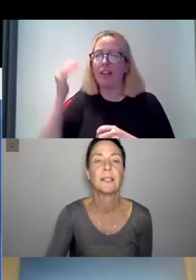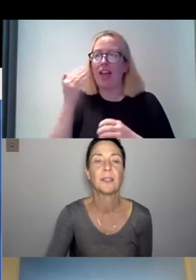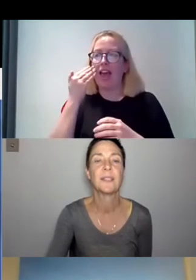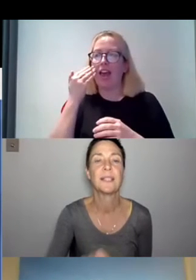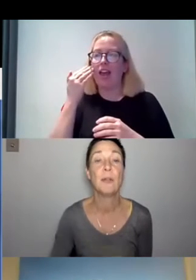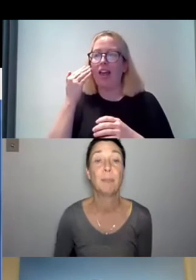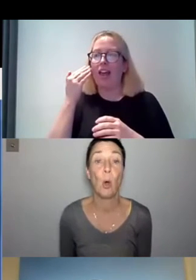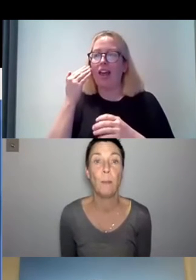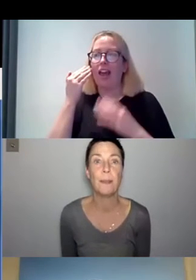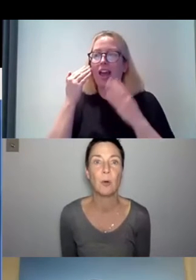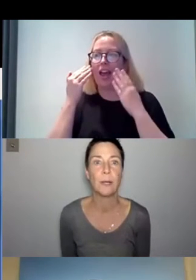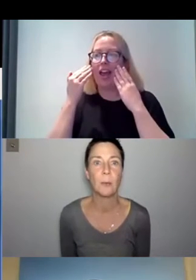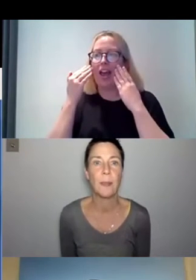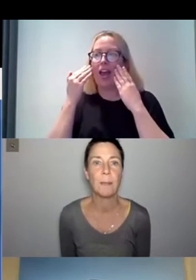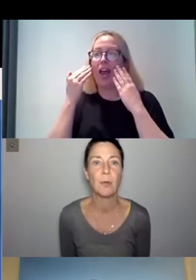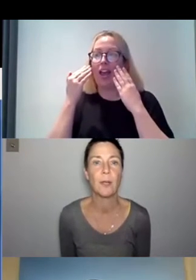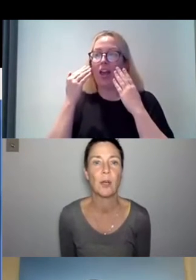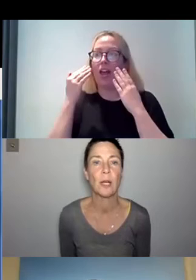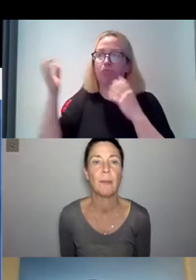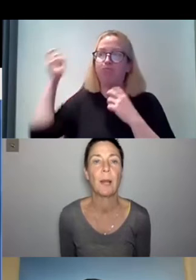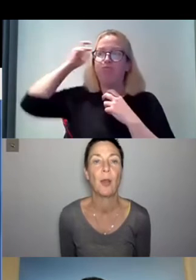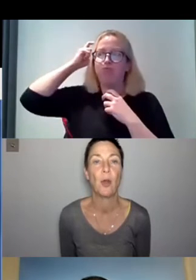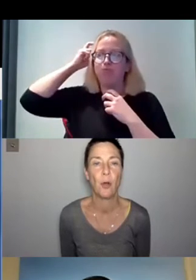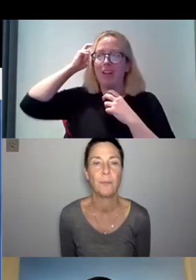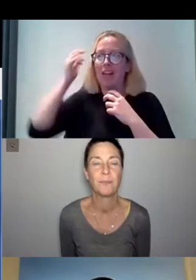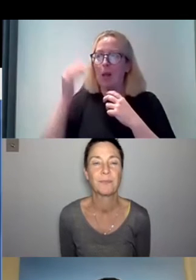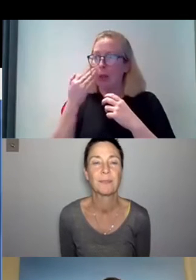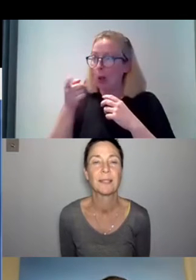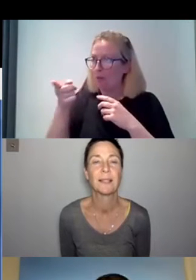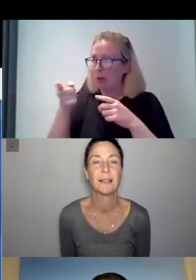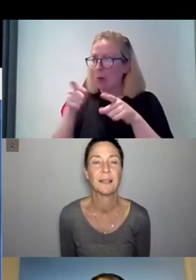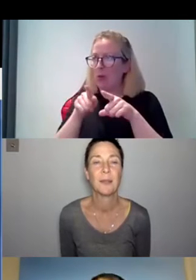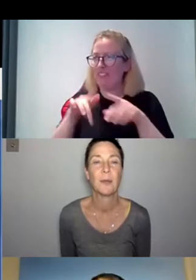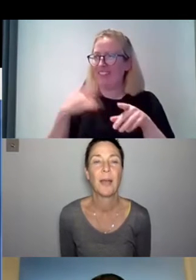there's a sort of sound bomb in the morning when they put their cochlear implant on.